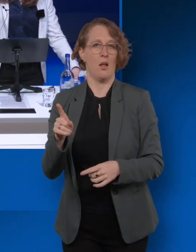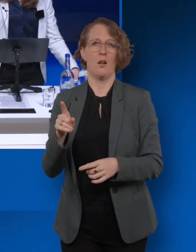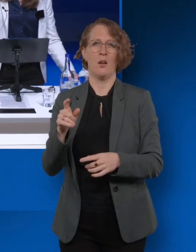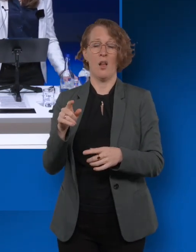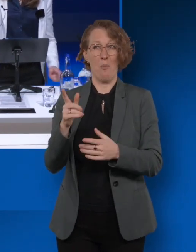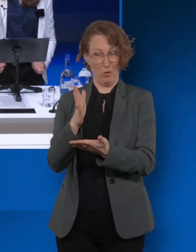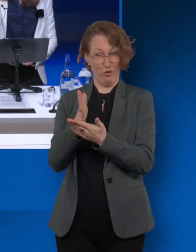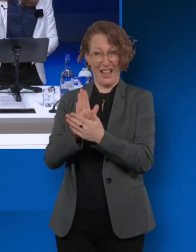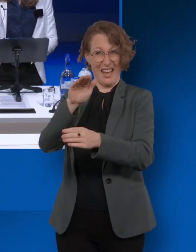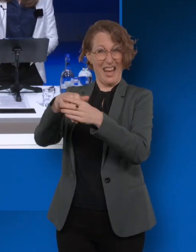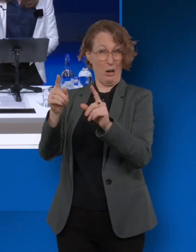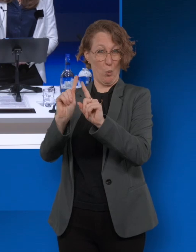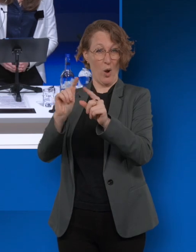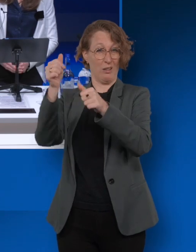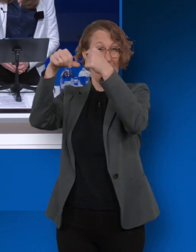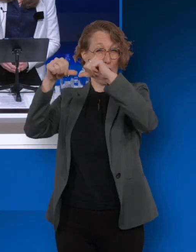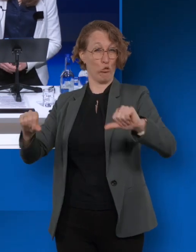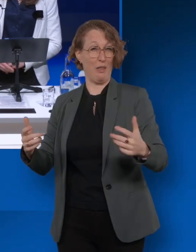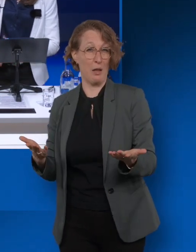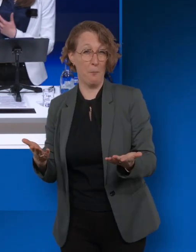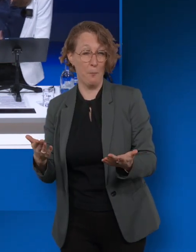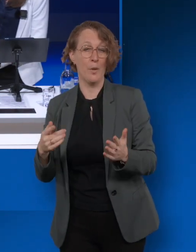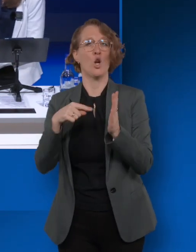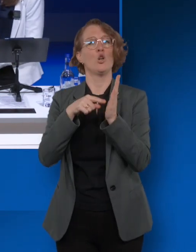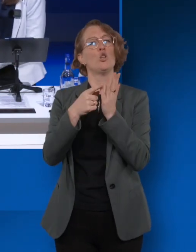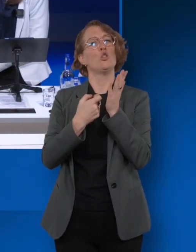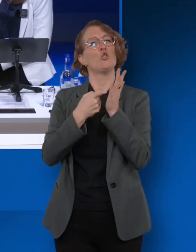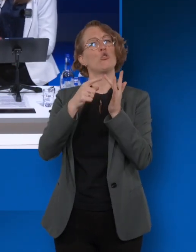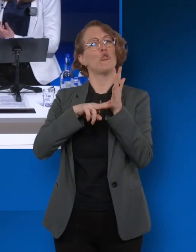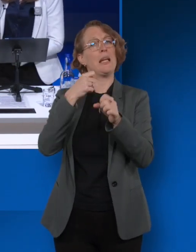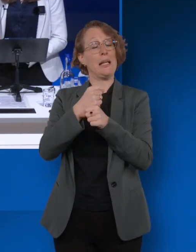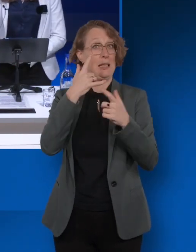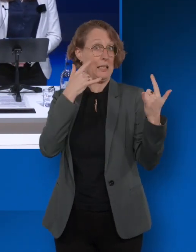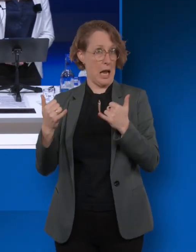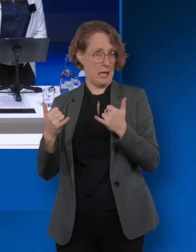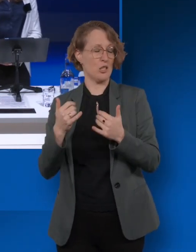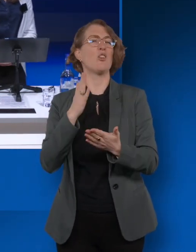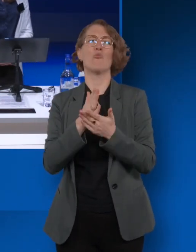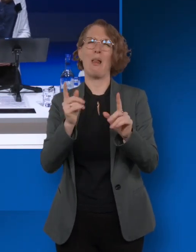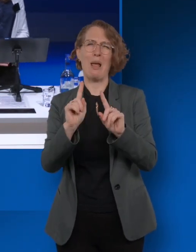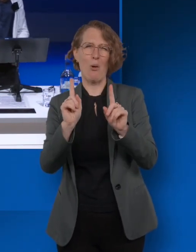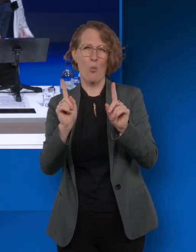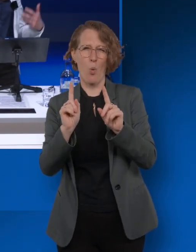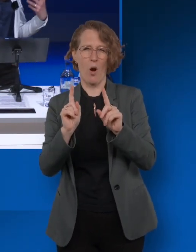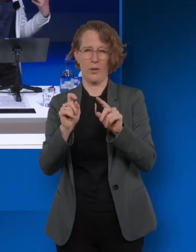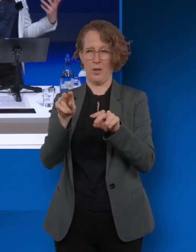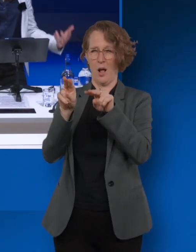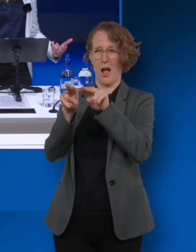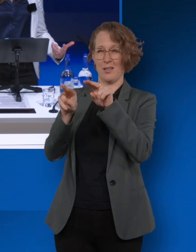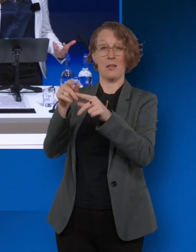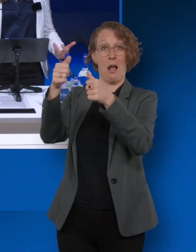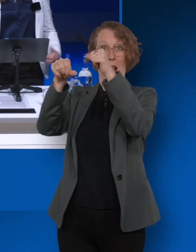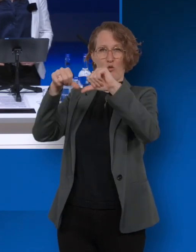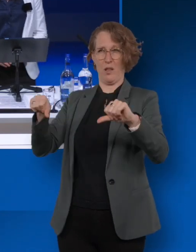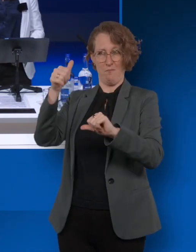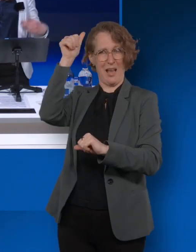rather than with a set of algorithms. The Turing test, developed by Alan Turing in the 1950s to assess the